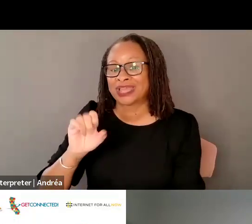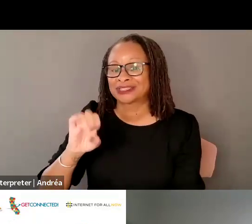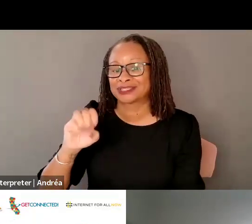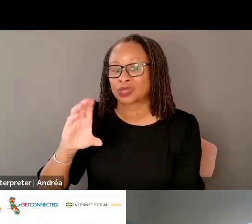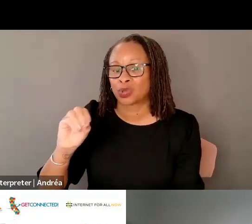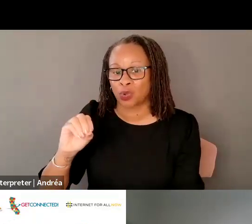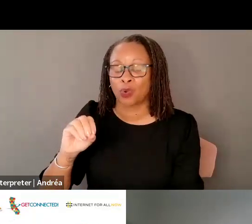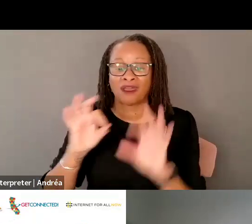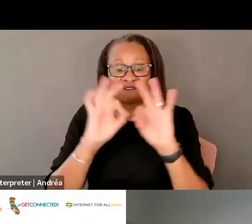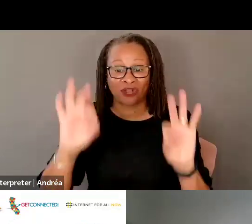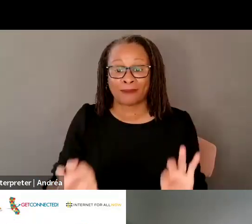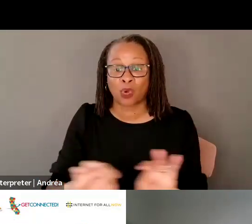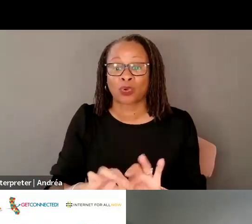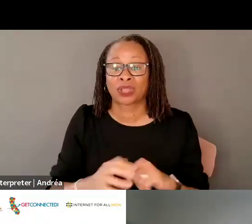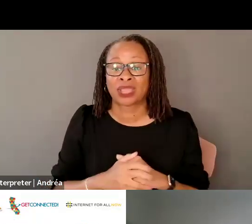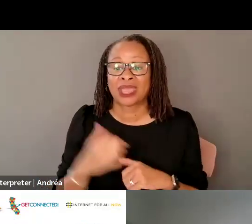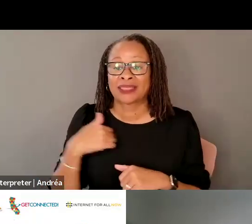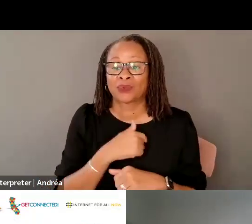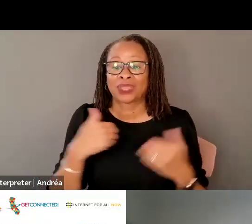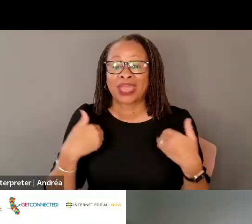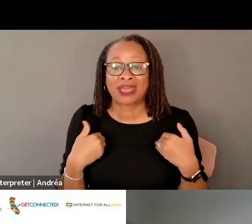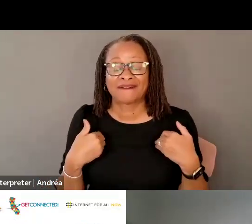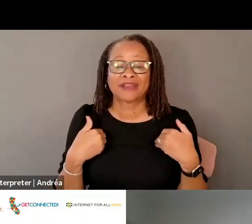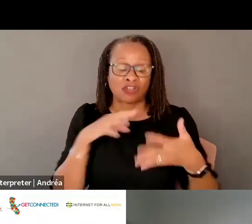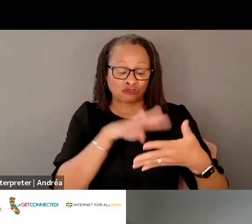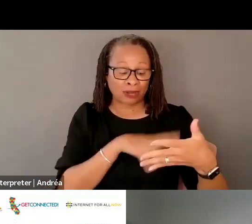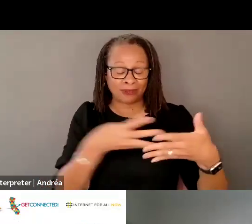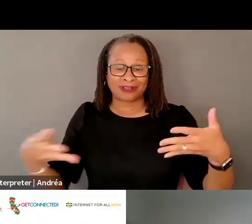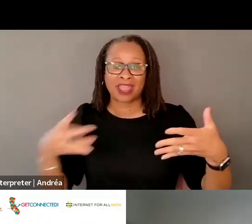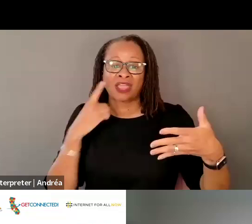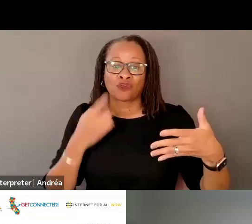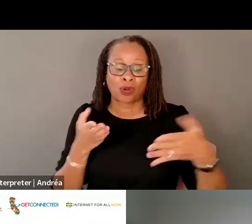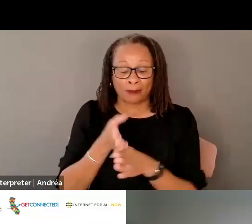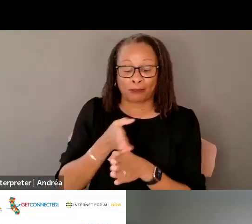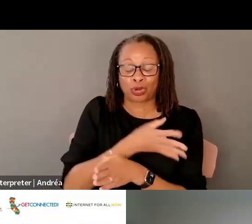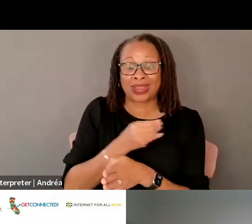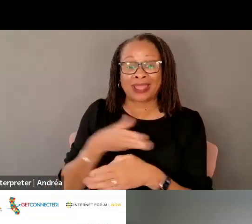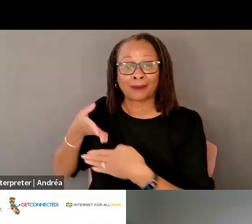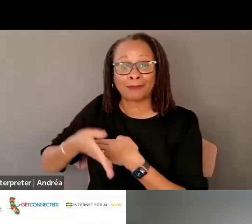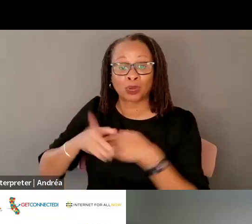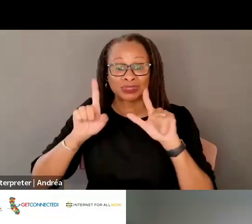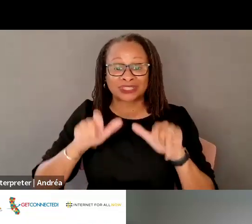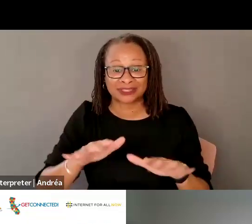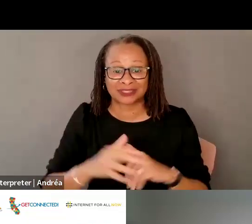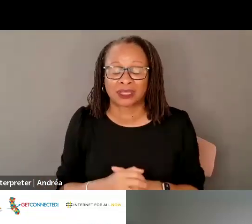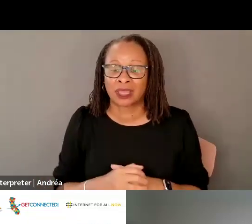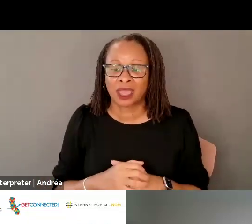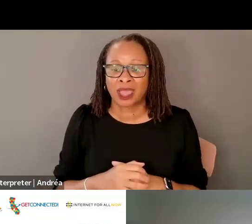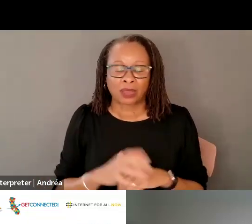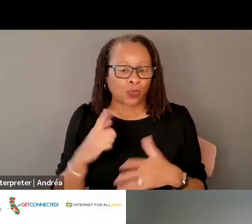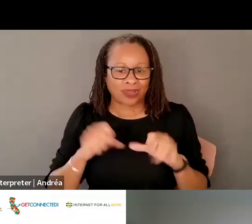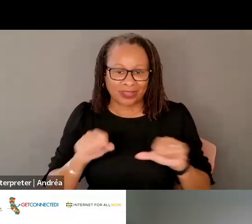framework. And then we've got a rubric for, pre and post testing. What can you do? Generally, that price